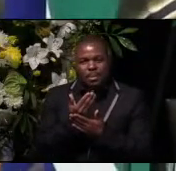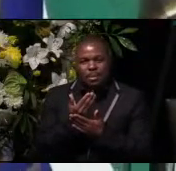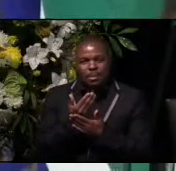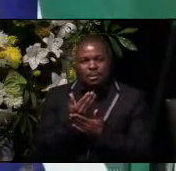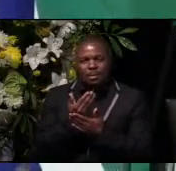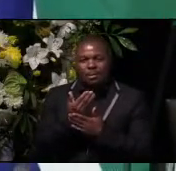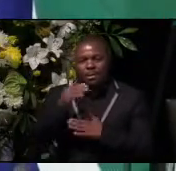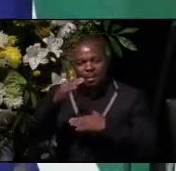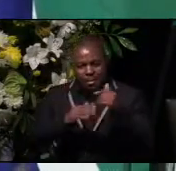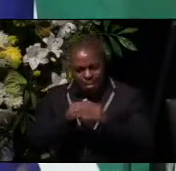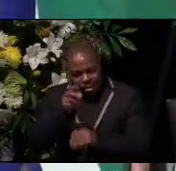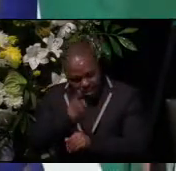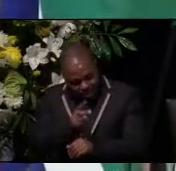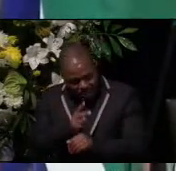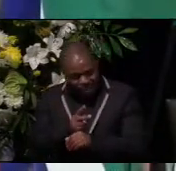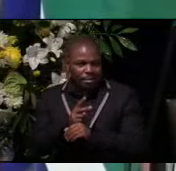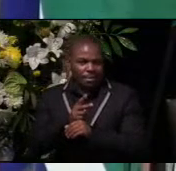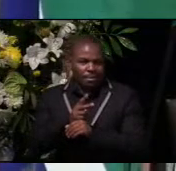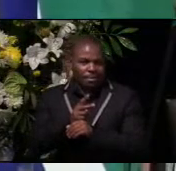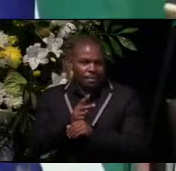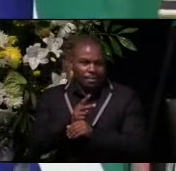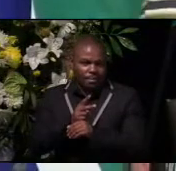reconstruction rebuilding